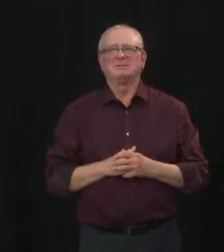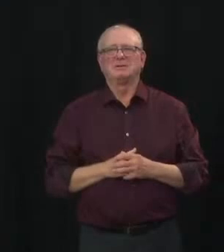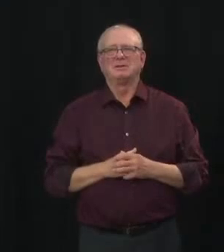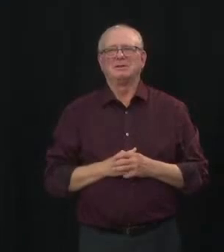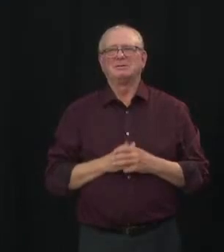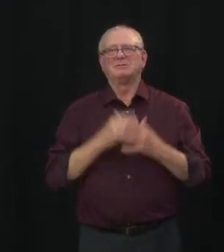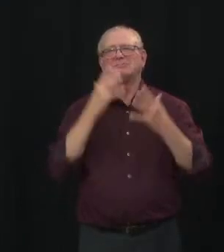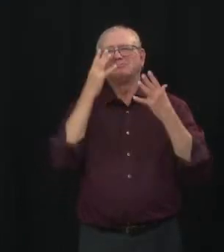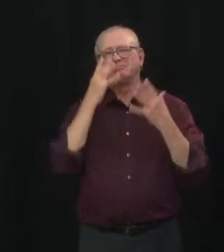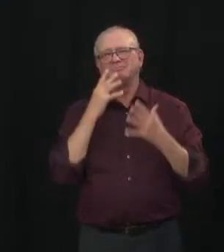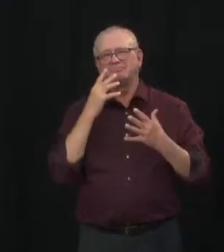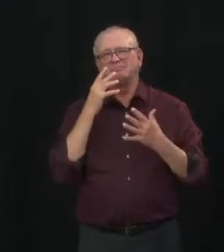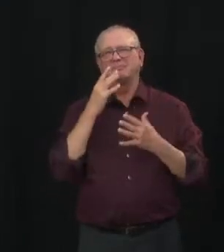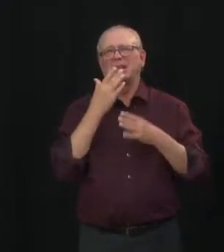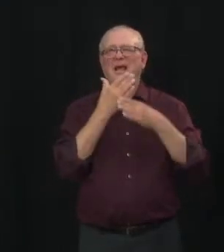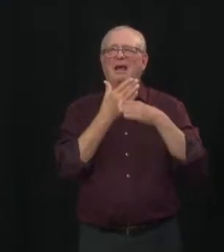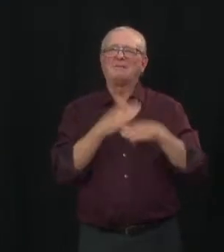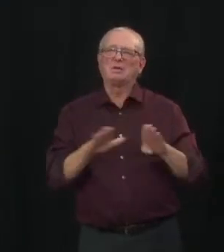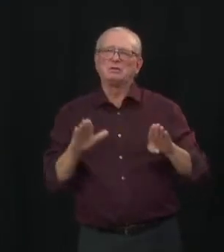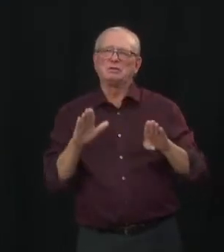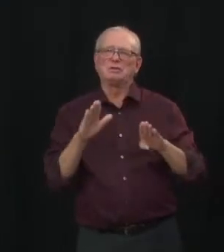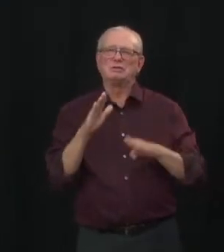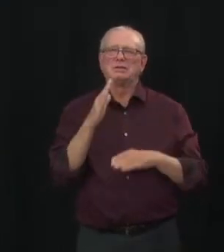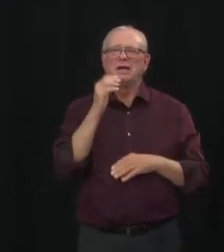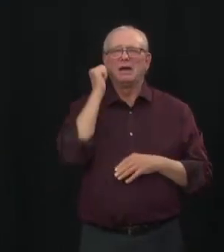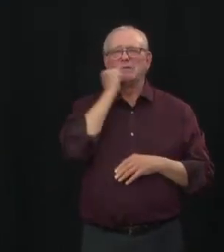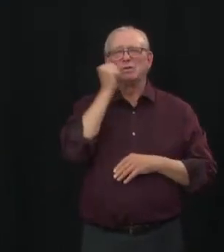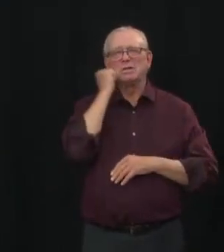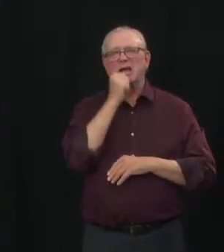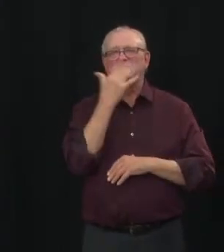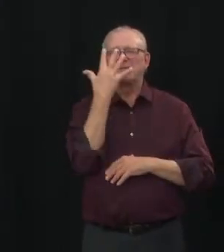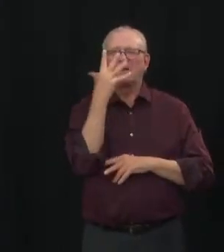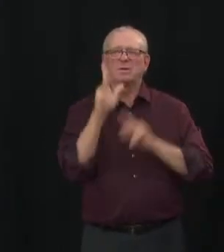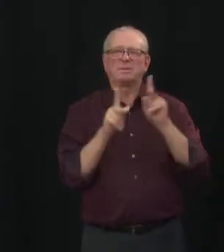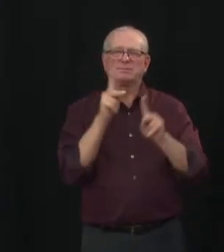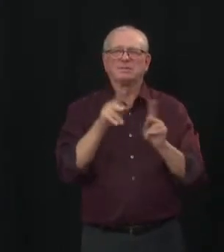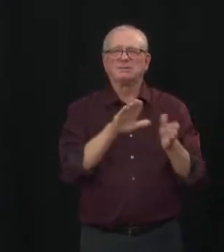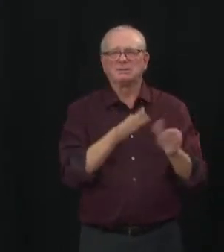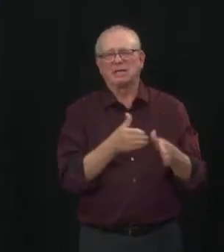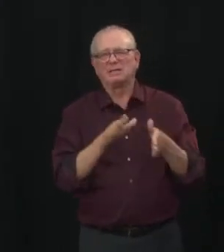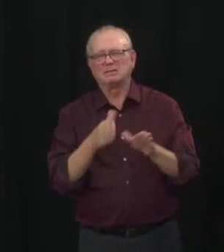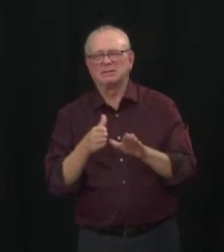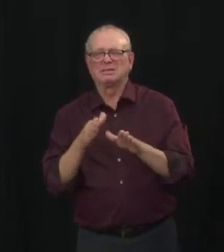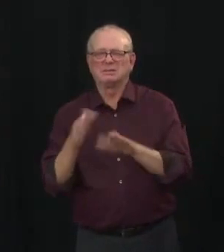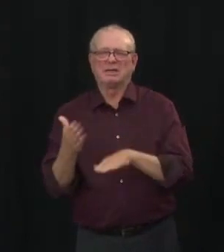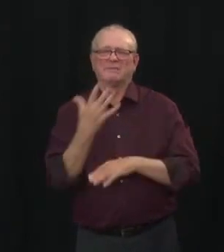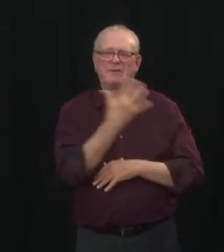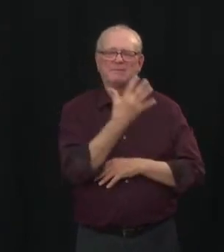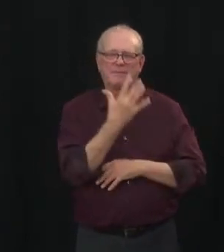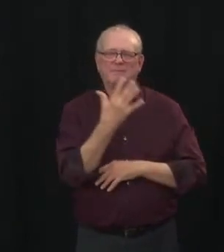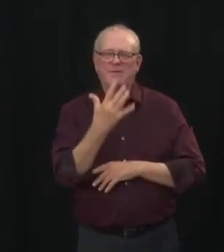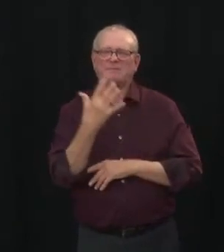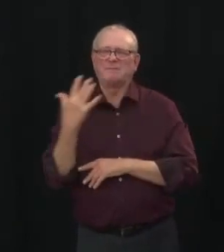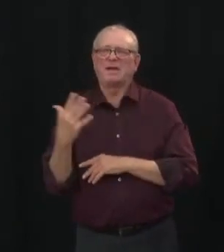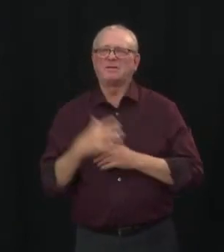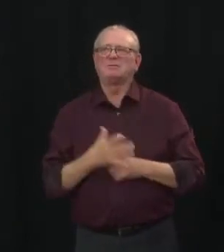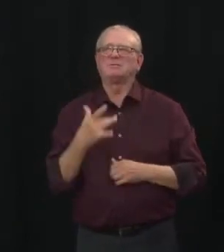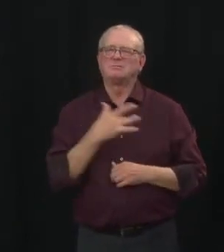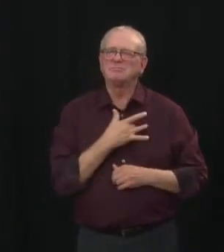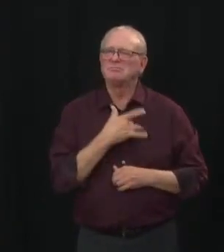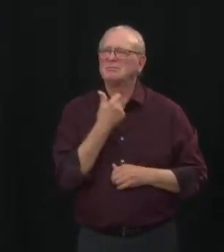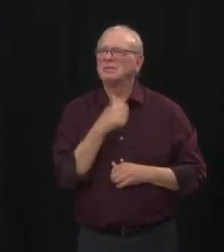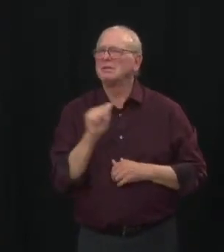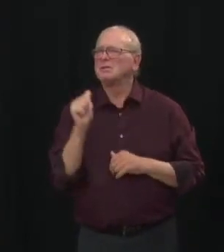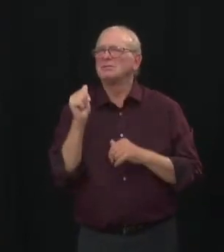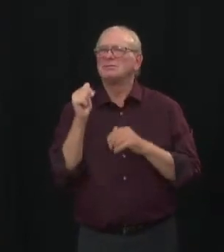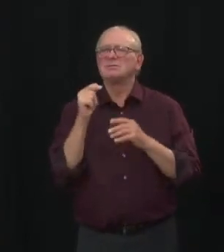Alberta Health. My sympathies go out to those grieving the loss of these Albertans and to anyone grieving the loss of anyone from any